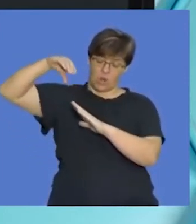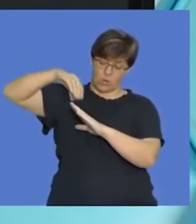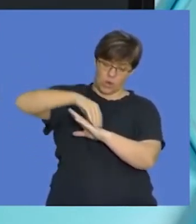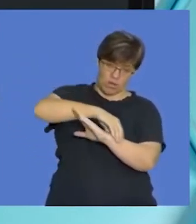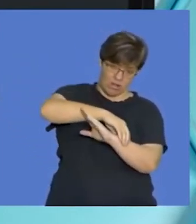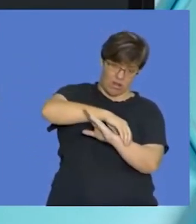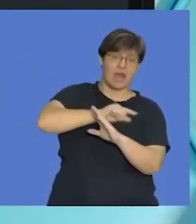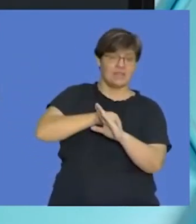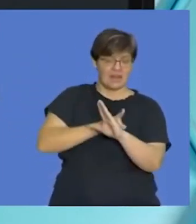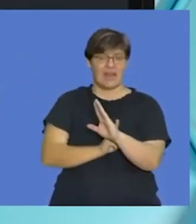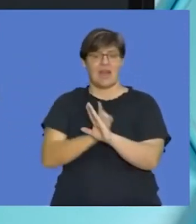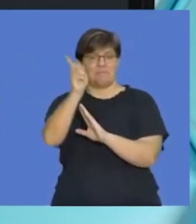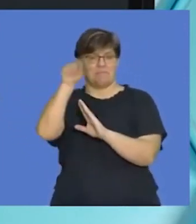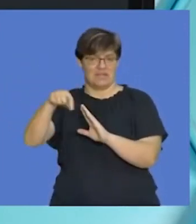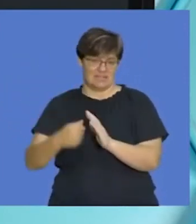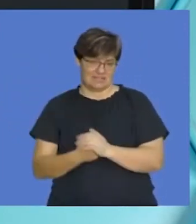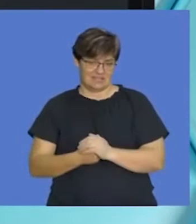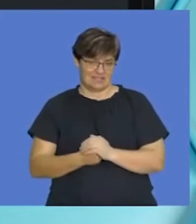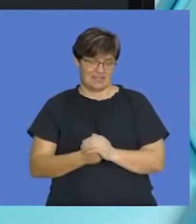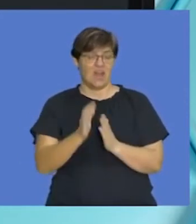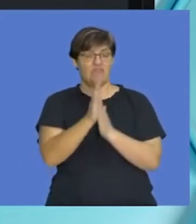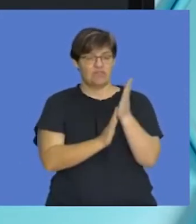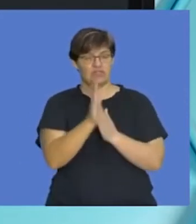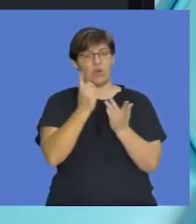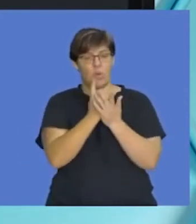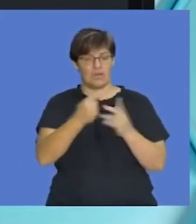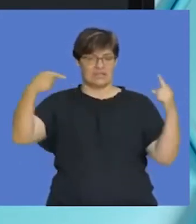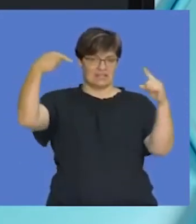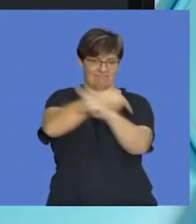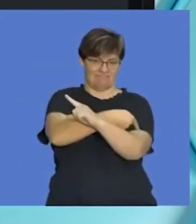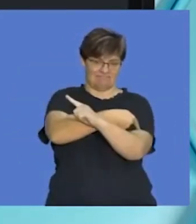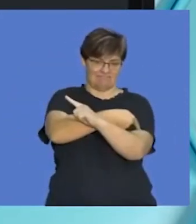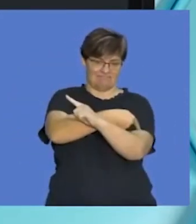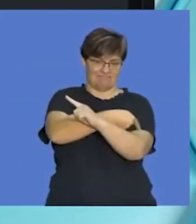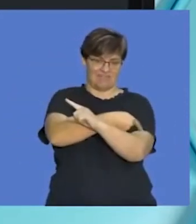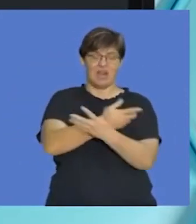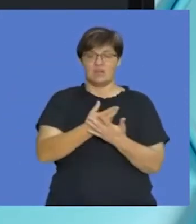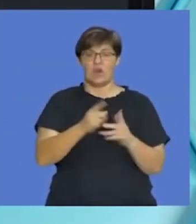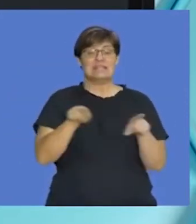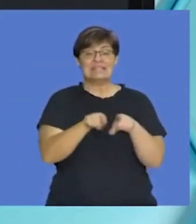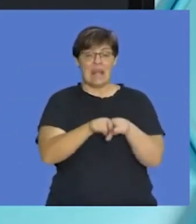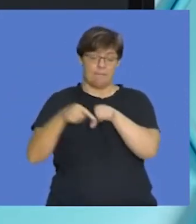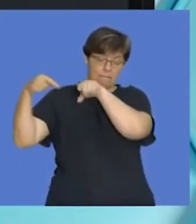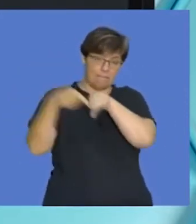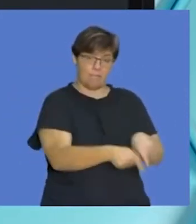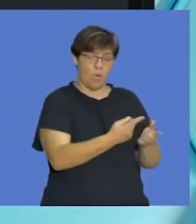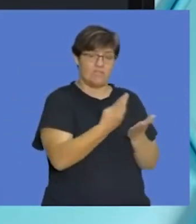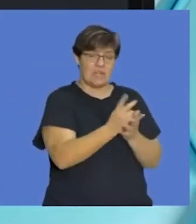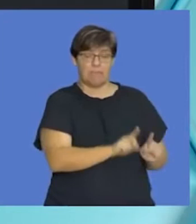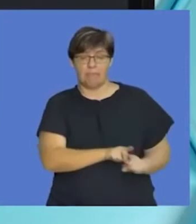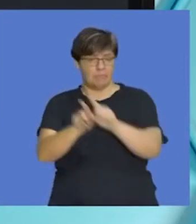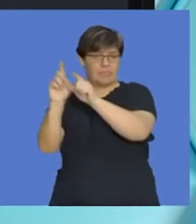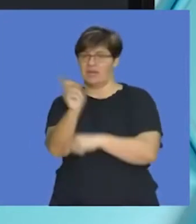letting the object slide down the slope, friction has to act up. Friction opposes. Friction doesn't go in the